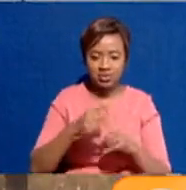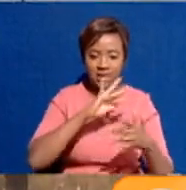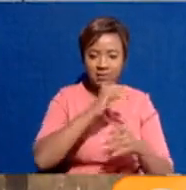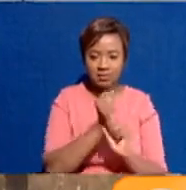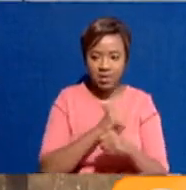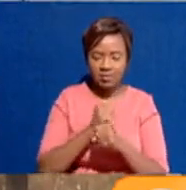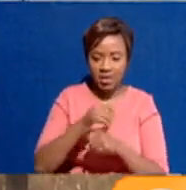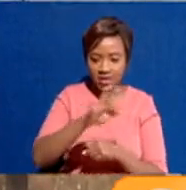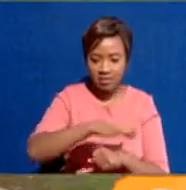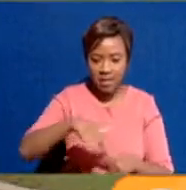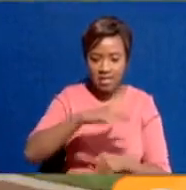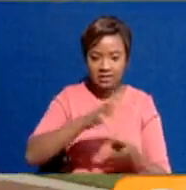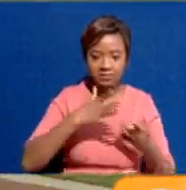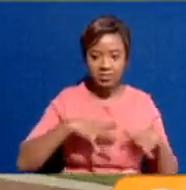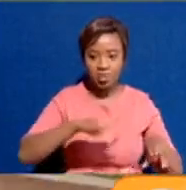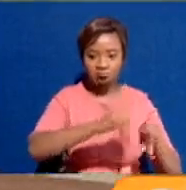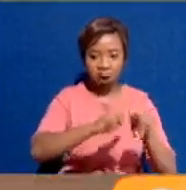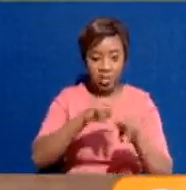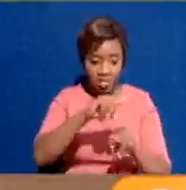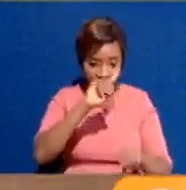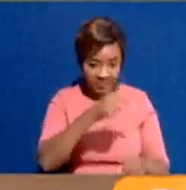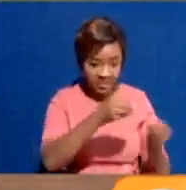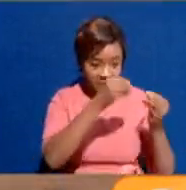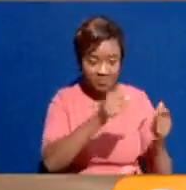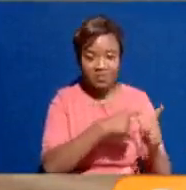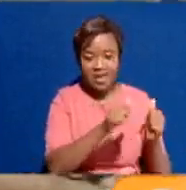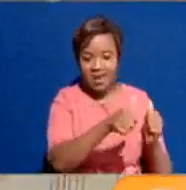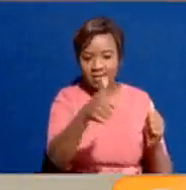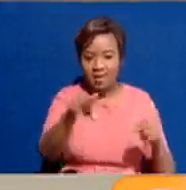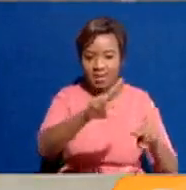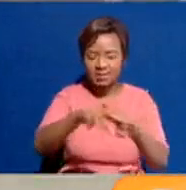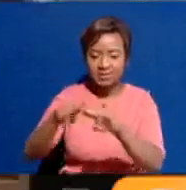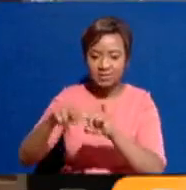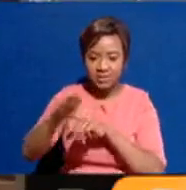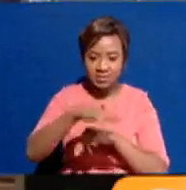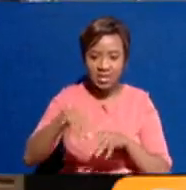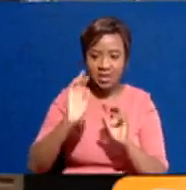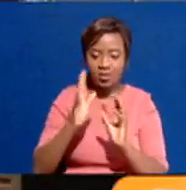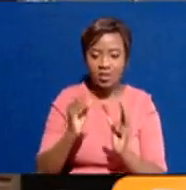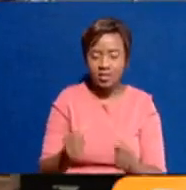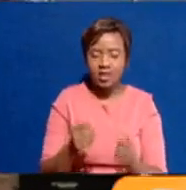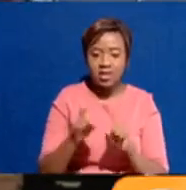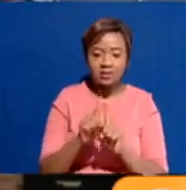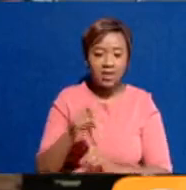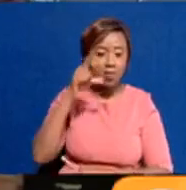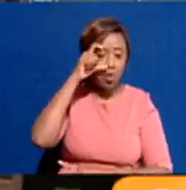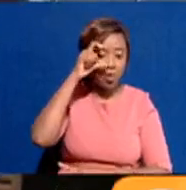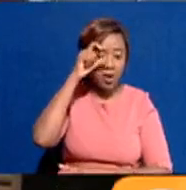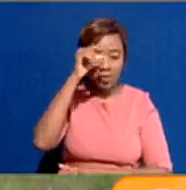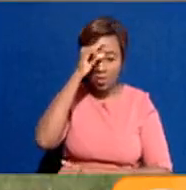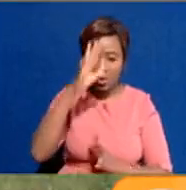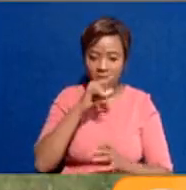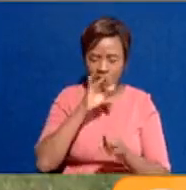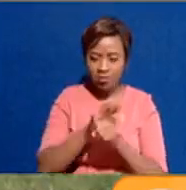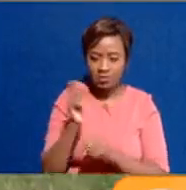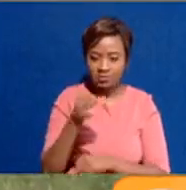construction. The pavilion will be the first to be complete before the rest of the terraces are done. Siaya Governor James Orengo had promised the stadium will be